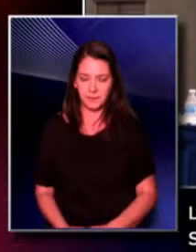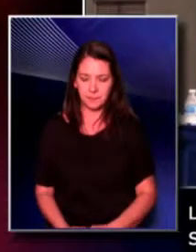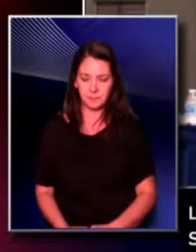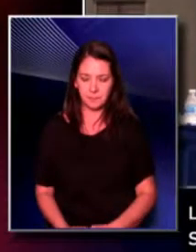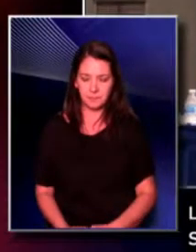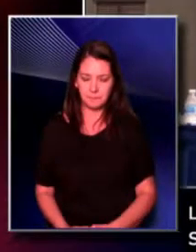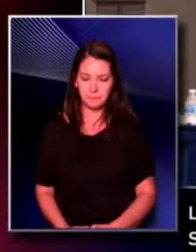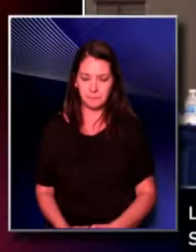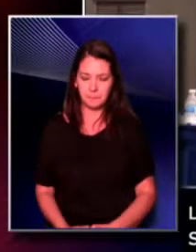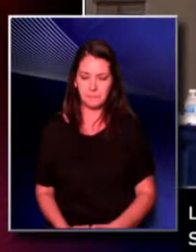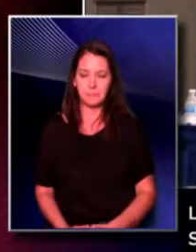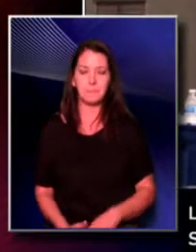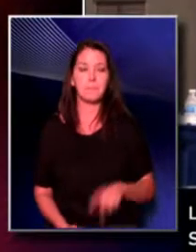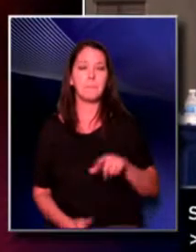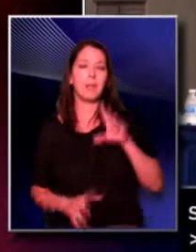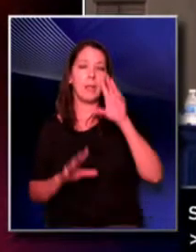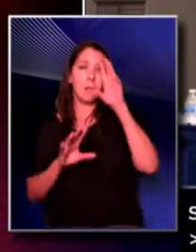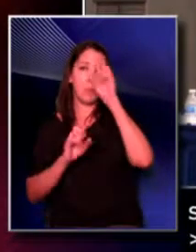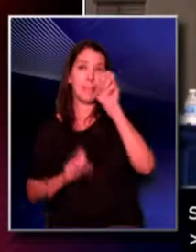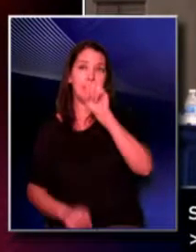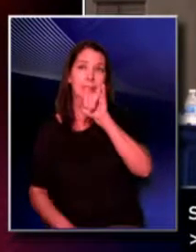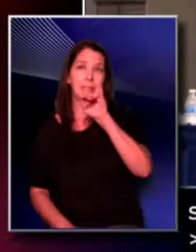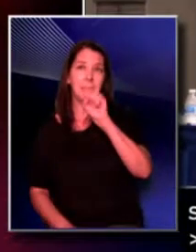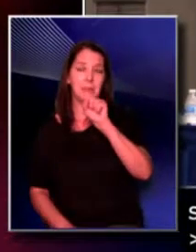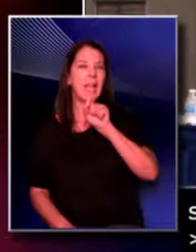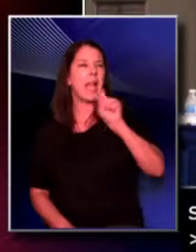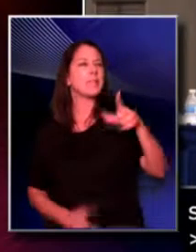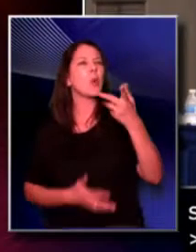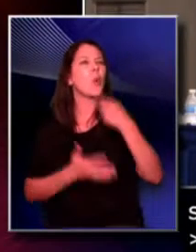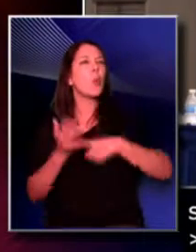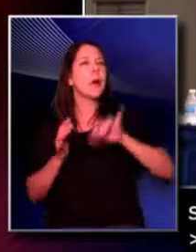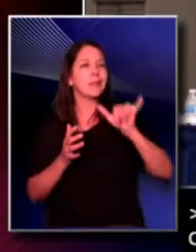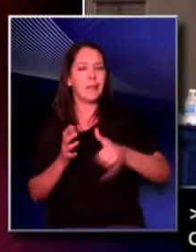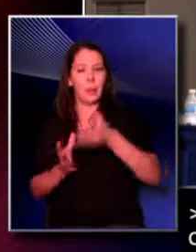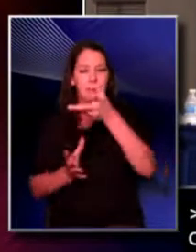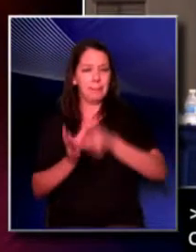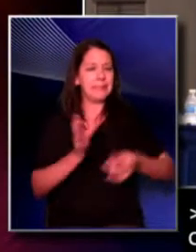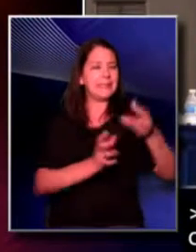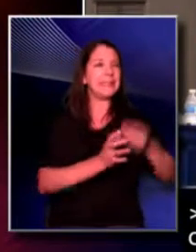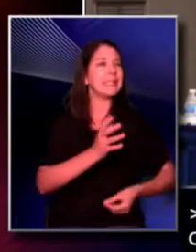So I have a question and then a comment. So what are the fundamentals that are missing?